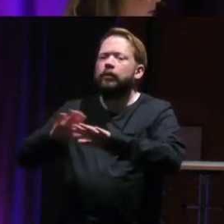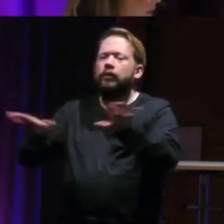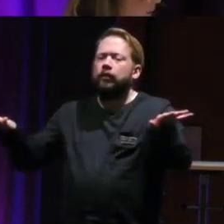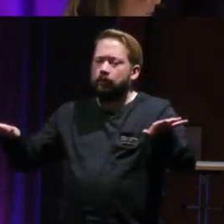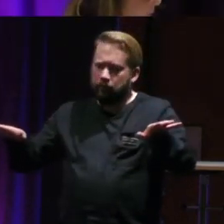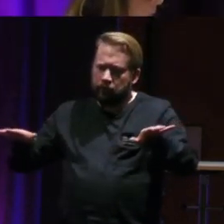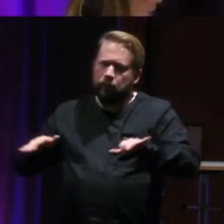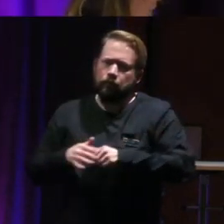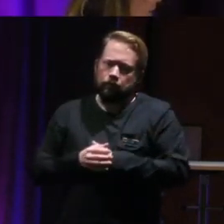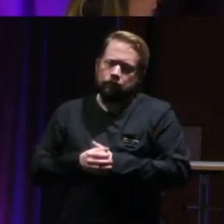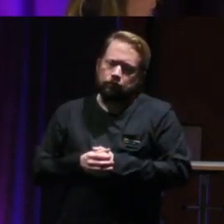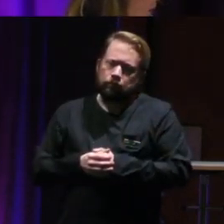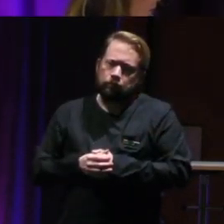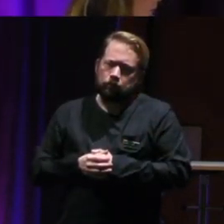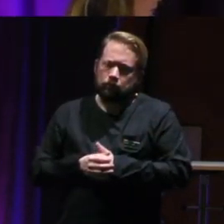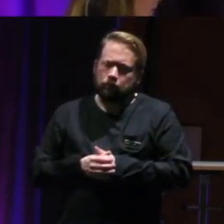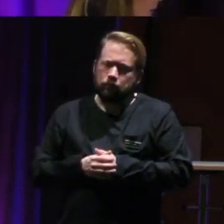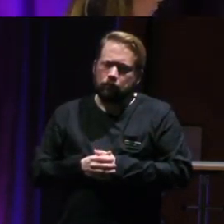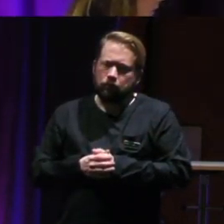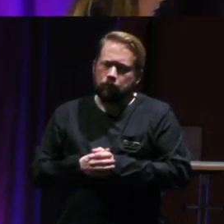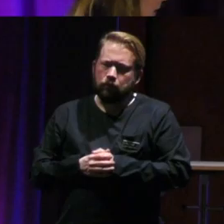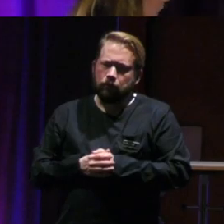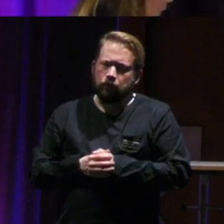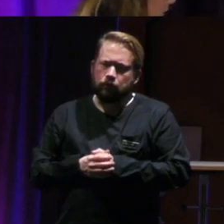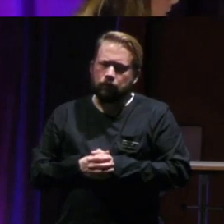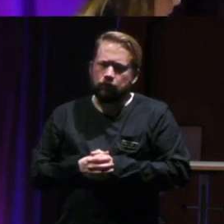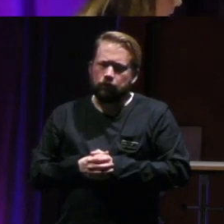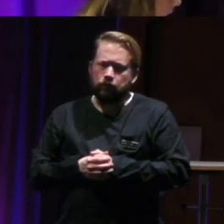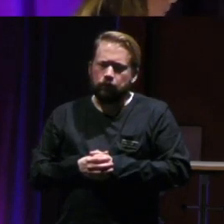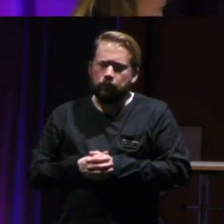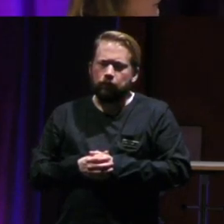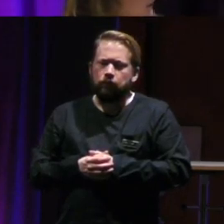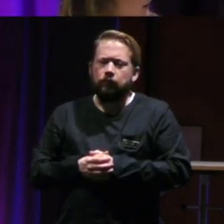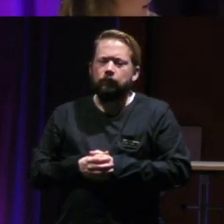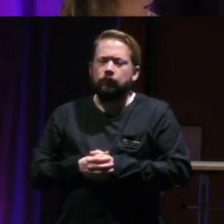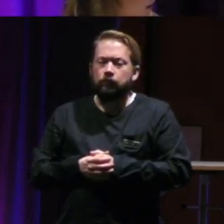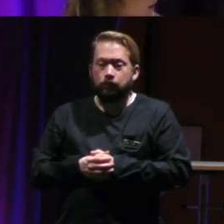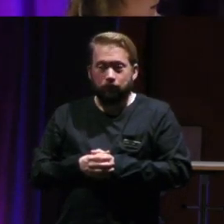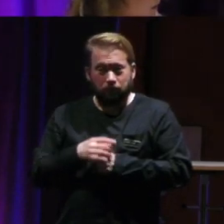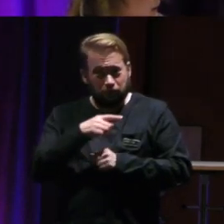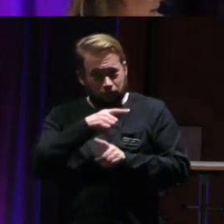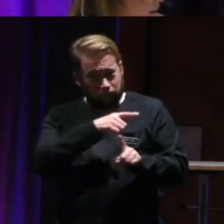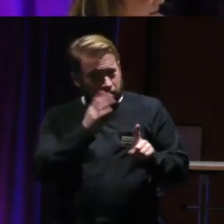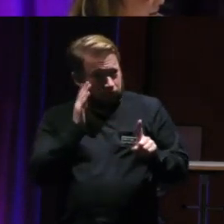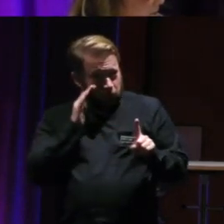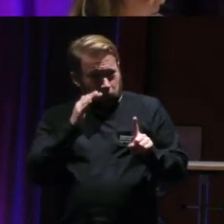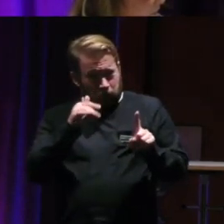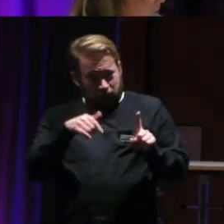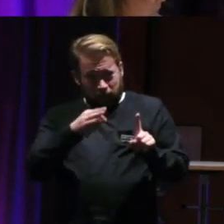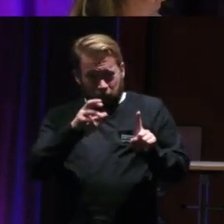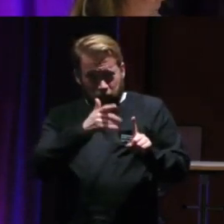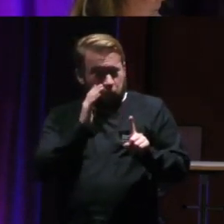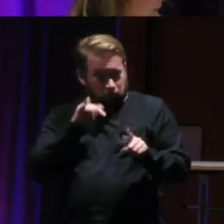you decided you're living in Sweden now since 1.5 years, yeah, I think. Yeah. As